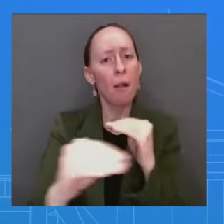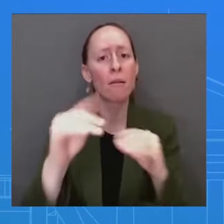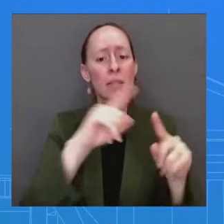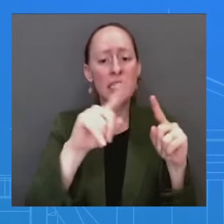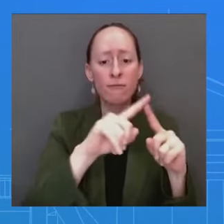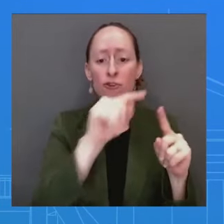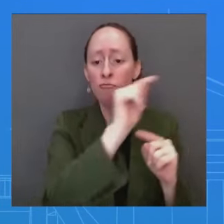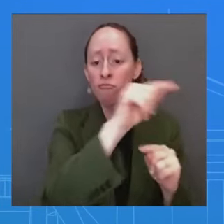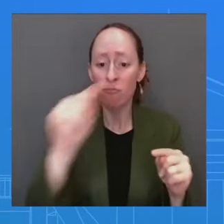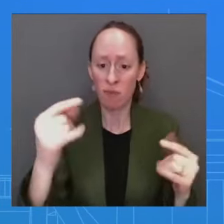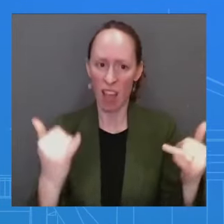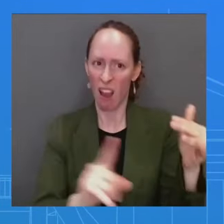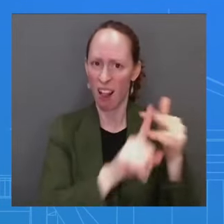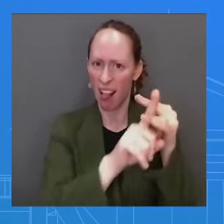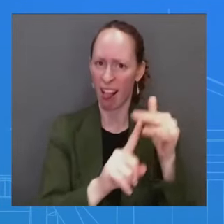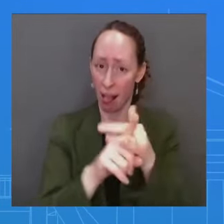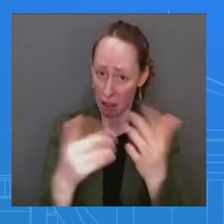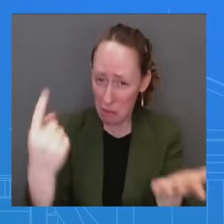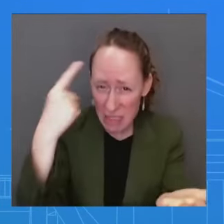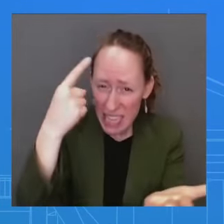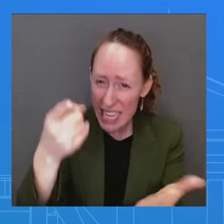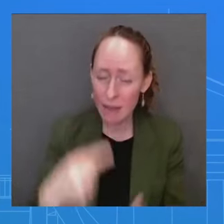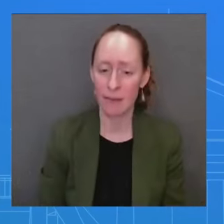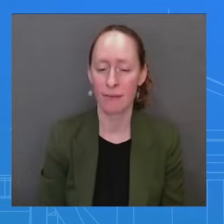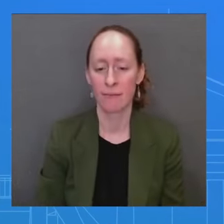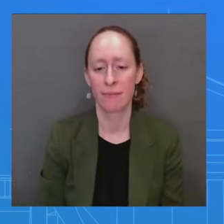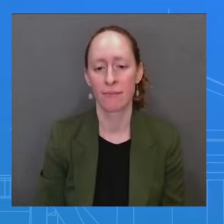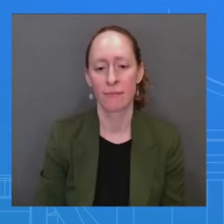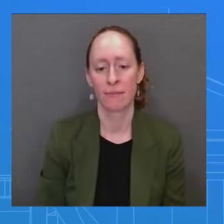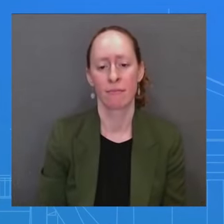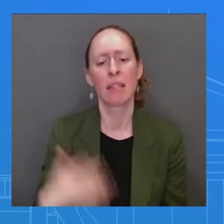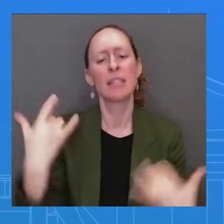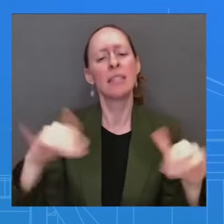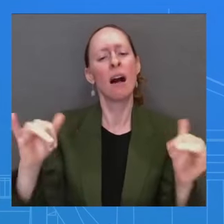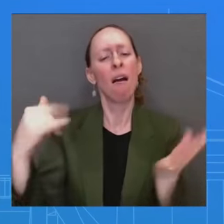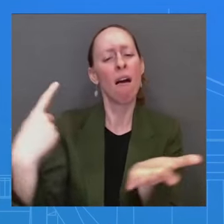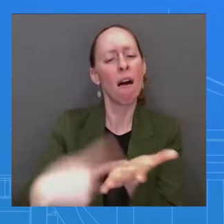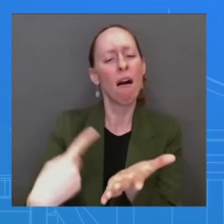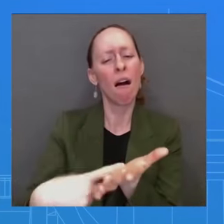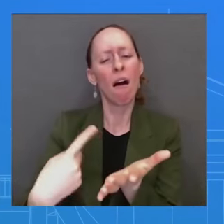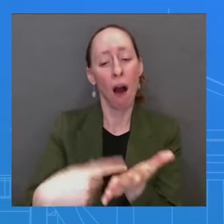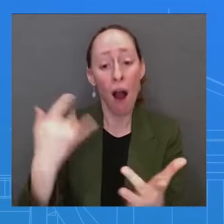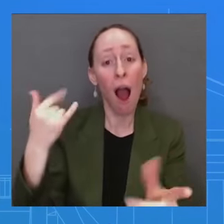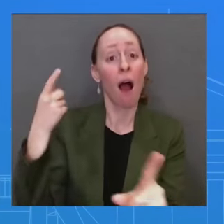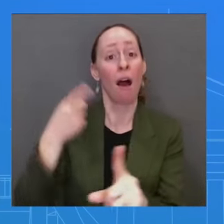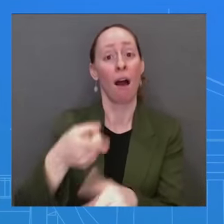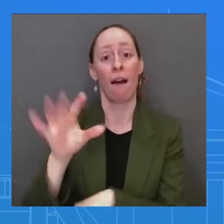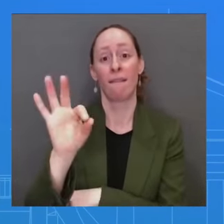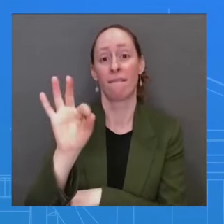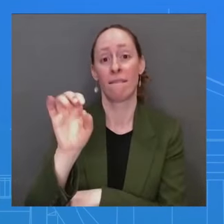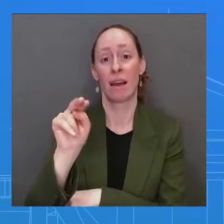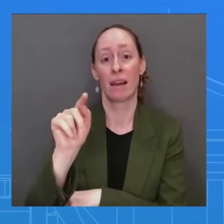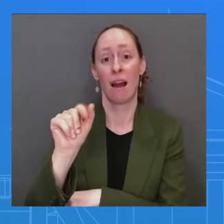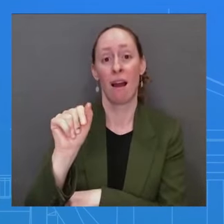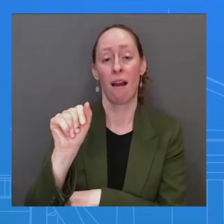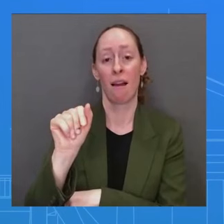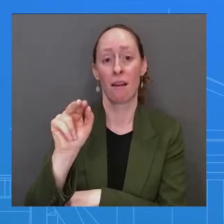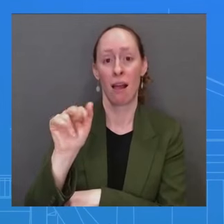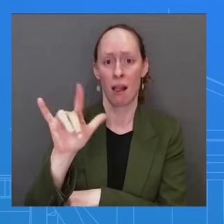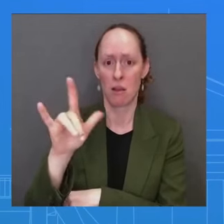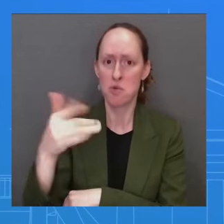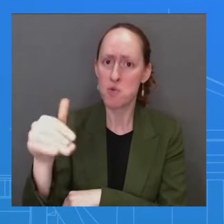that we obviously are going to continue to have, especially when it comes to fentanyl. Obviously, going into, we want to make sure that